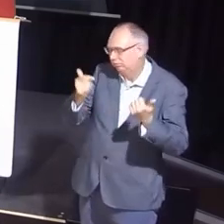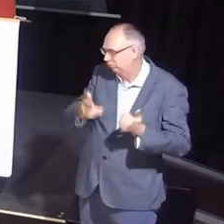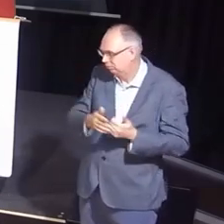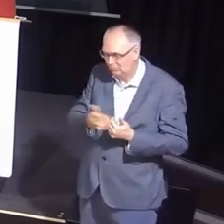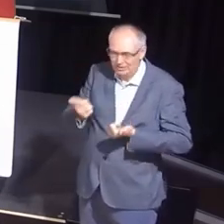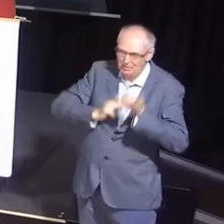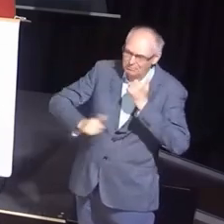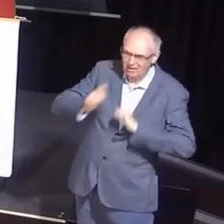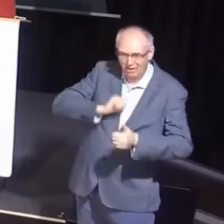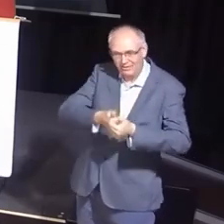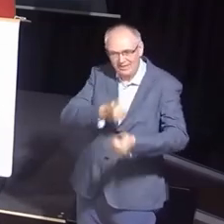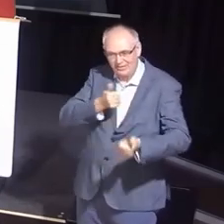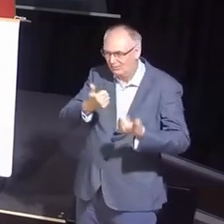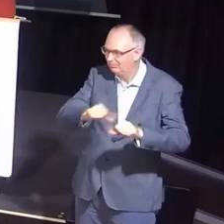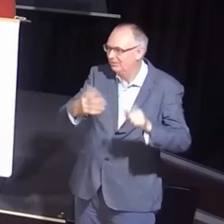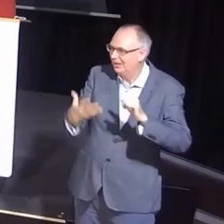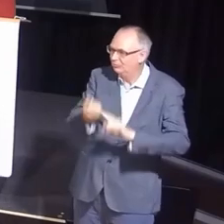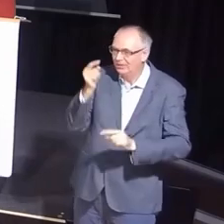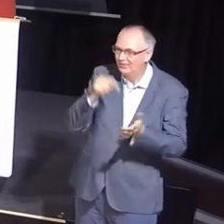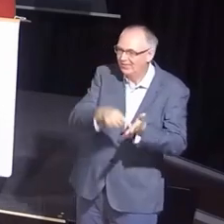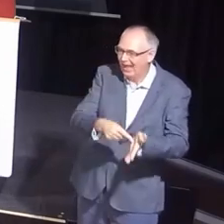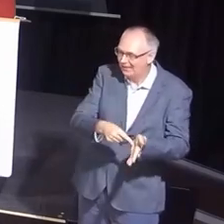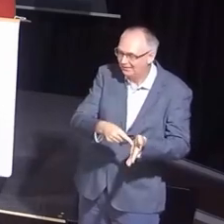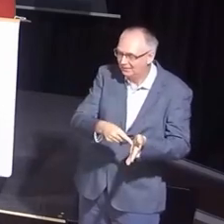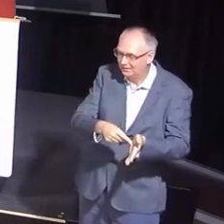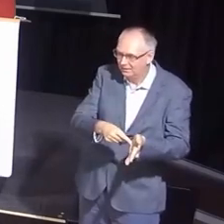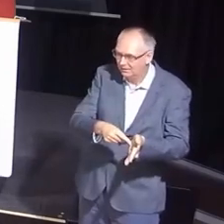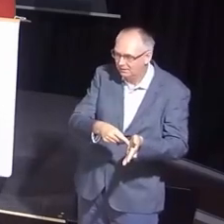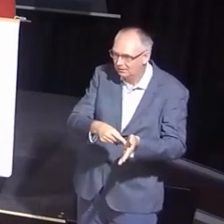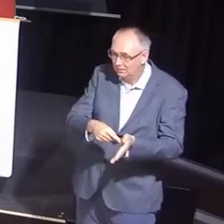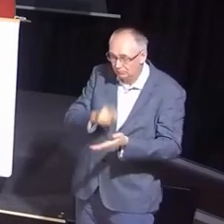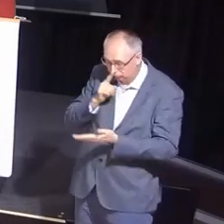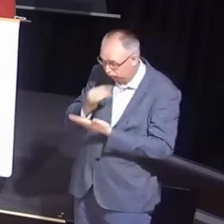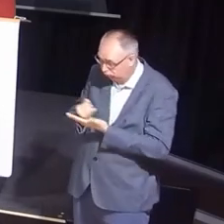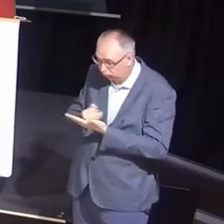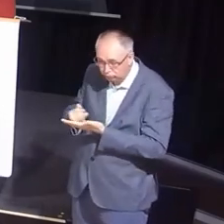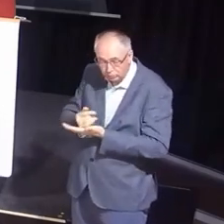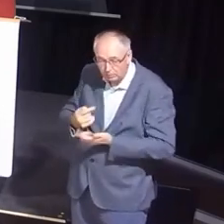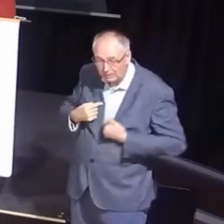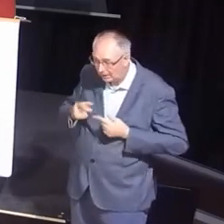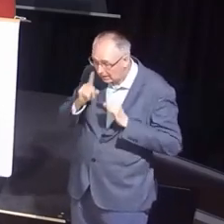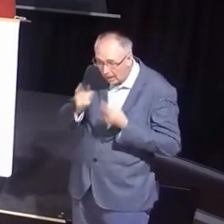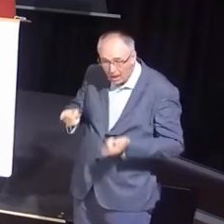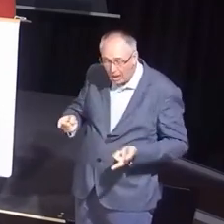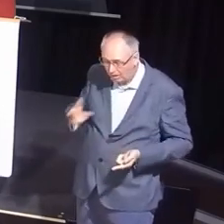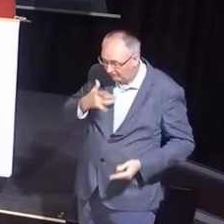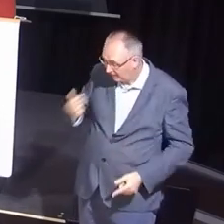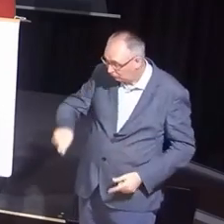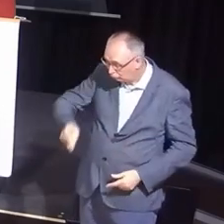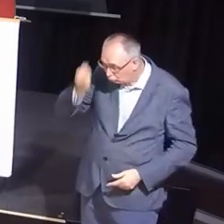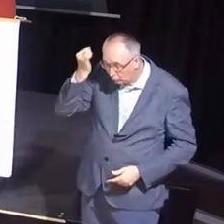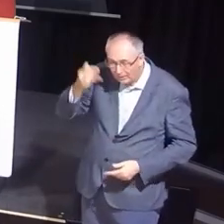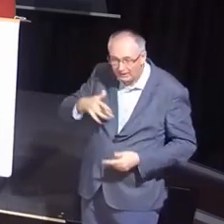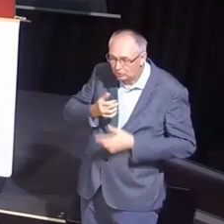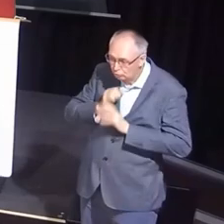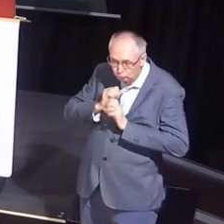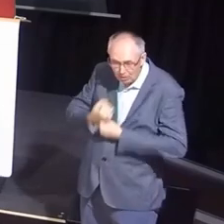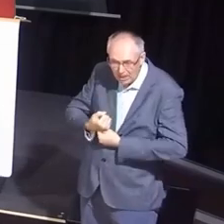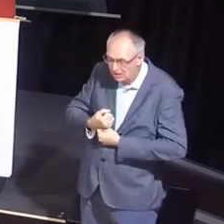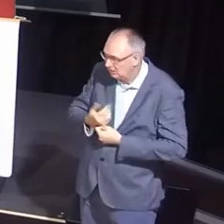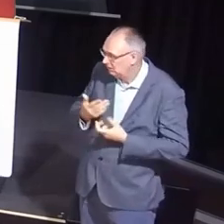for getting to that point. But for me, it was awful. It made me feel stupid. It made me feel stressed. It made me